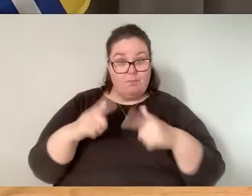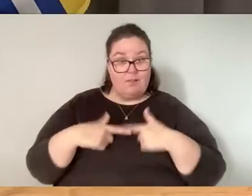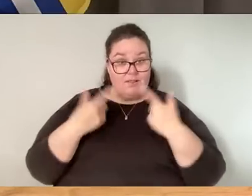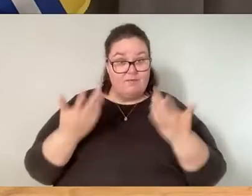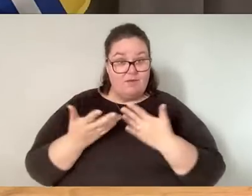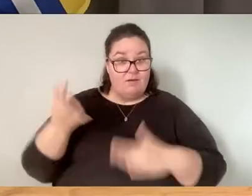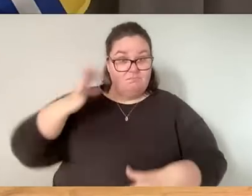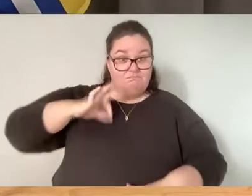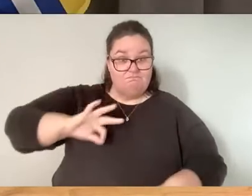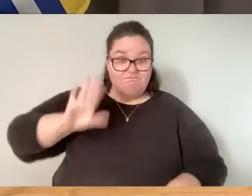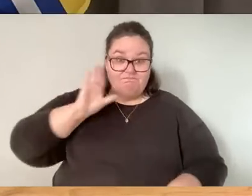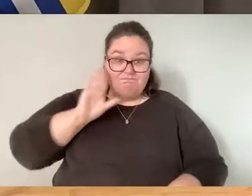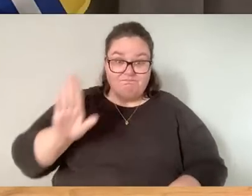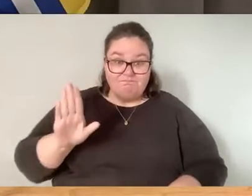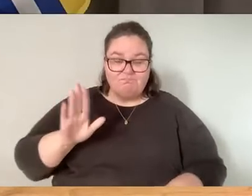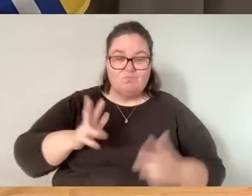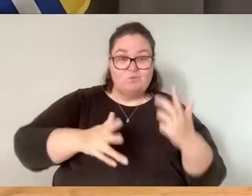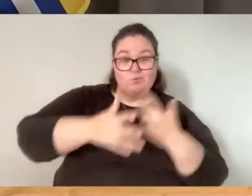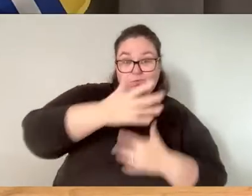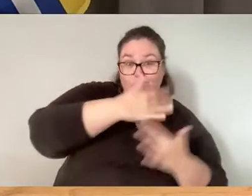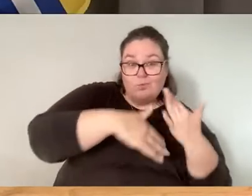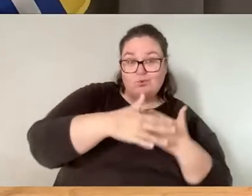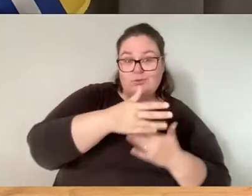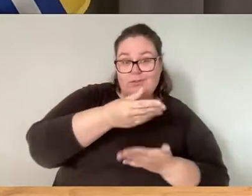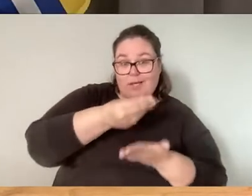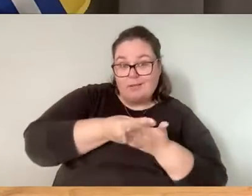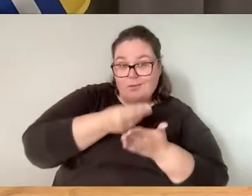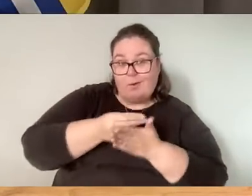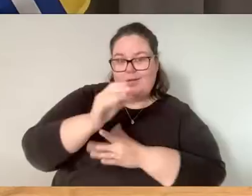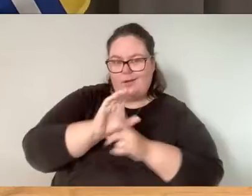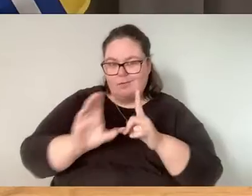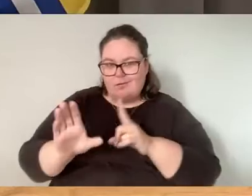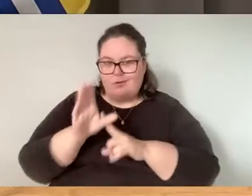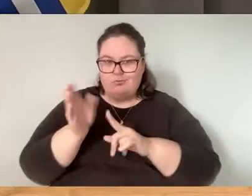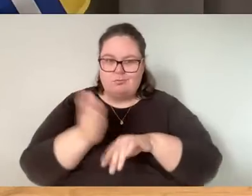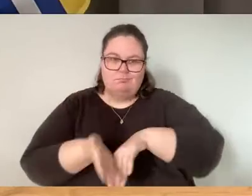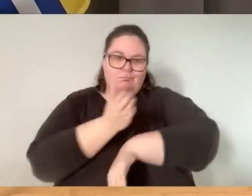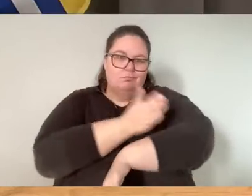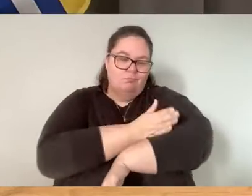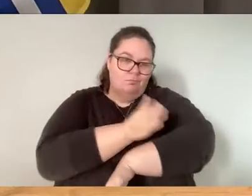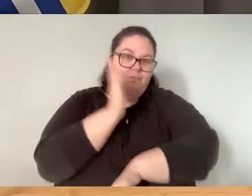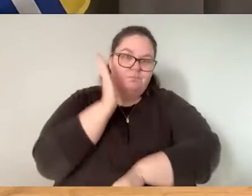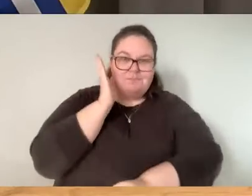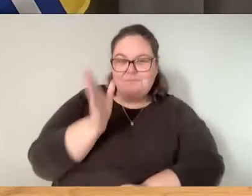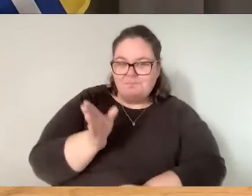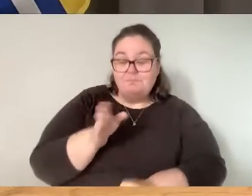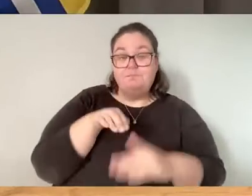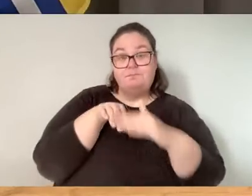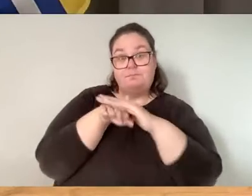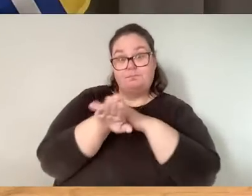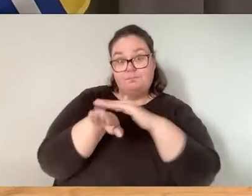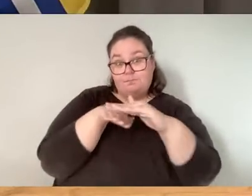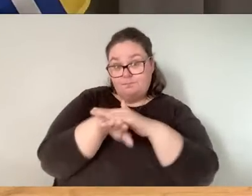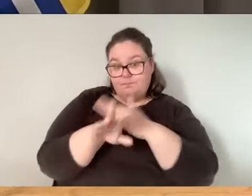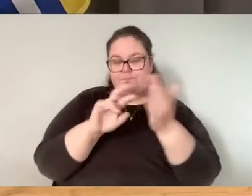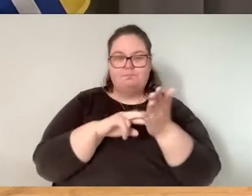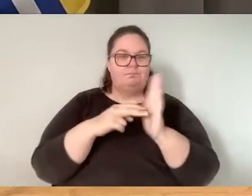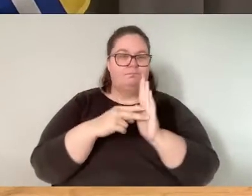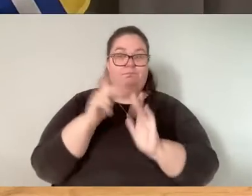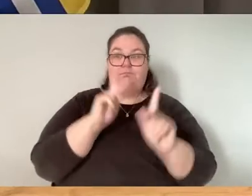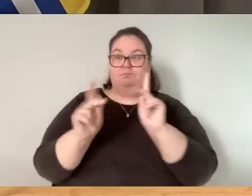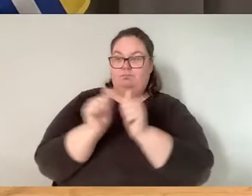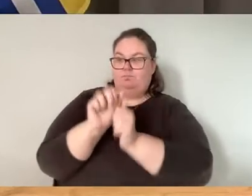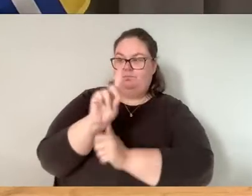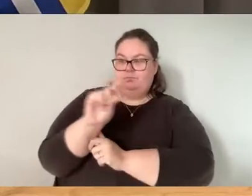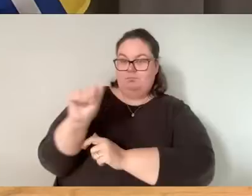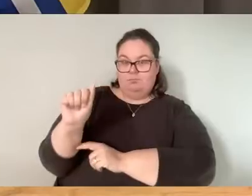fronts, socially, economically, and culturally. Accessibility allows disabled people,